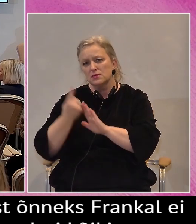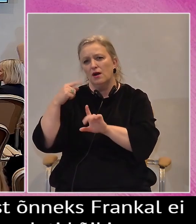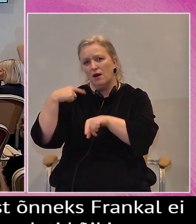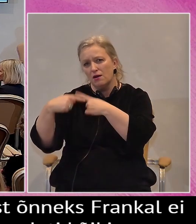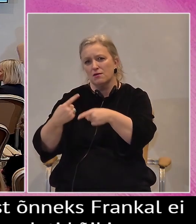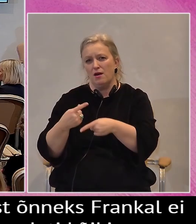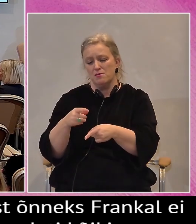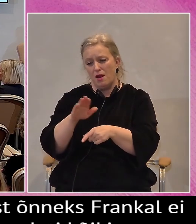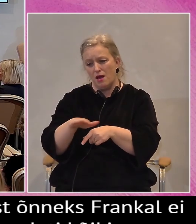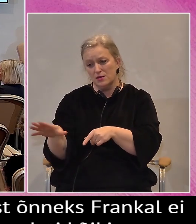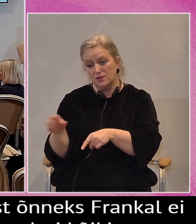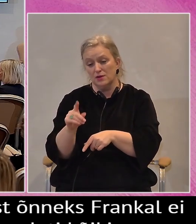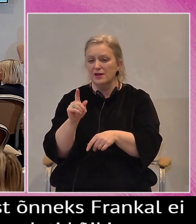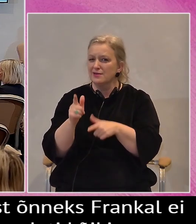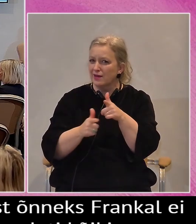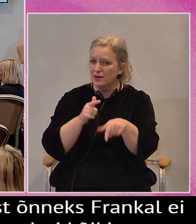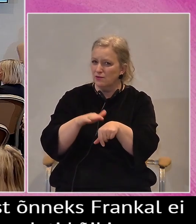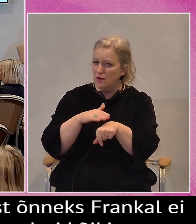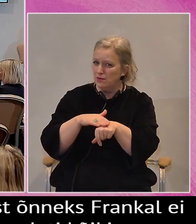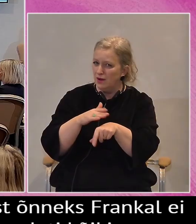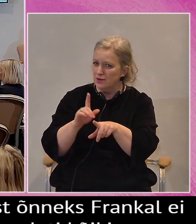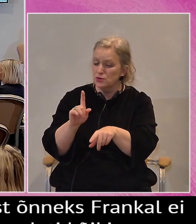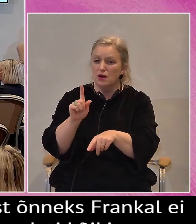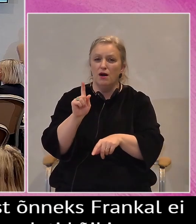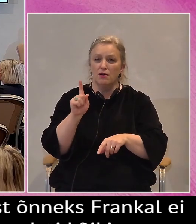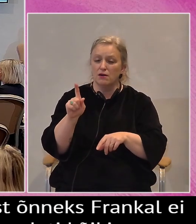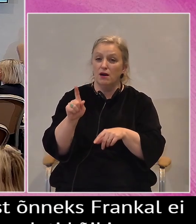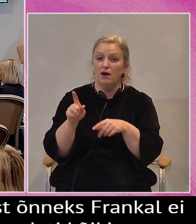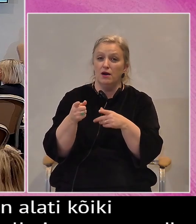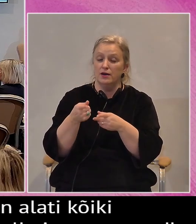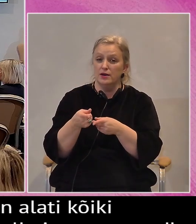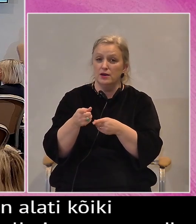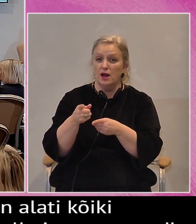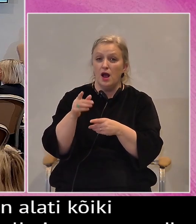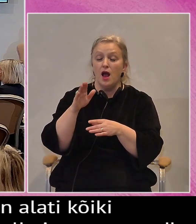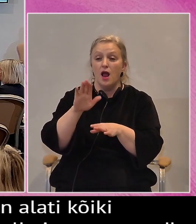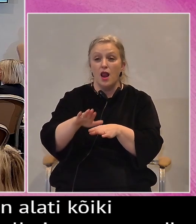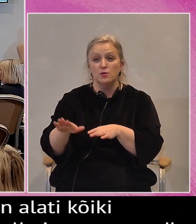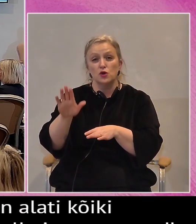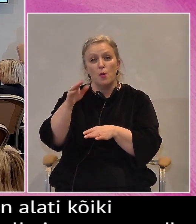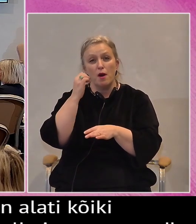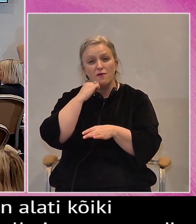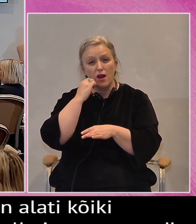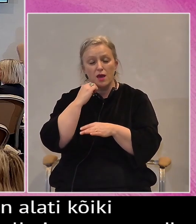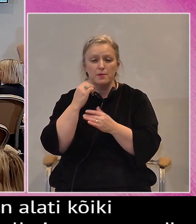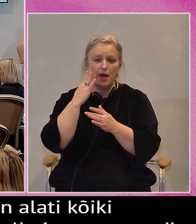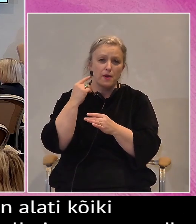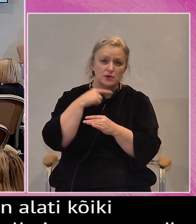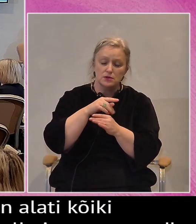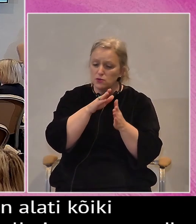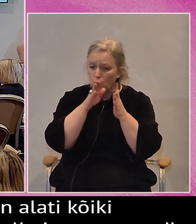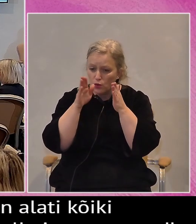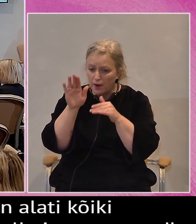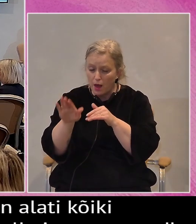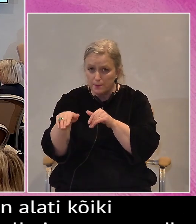admire parents who are able to manage their children. And forgive me, but the attitude